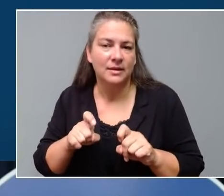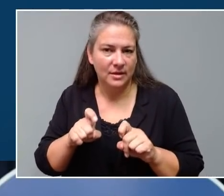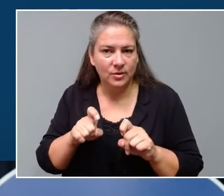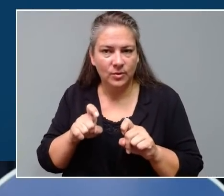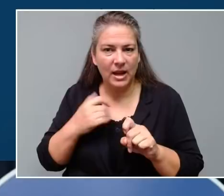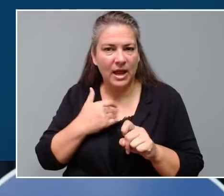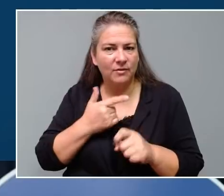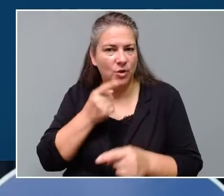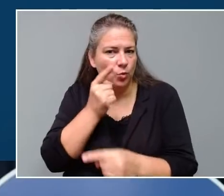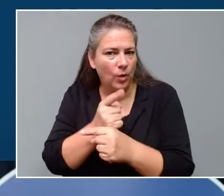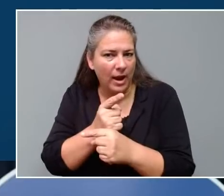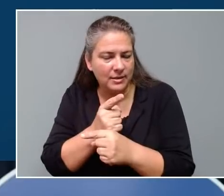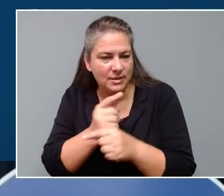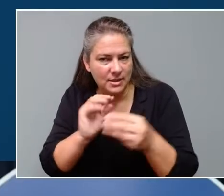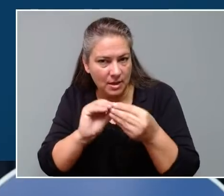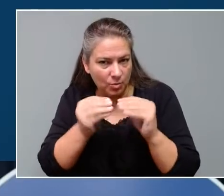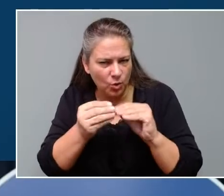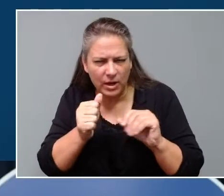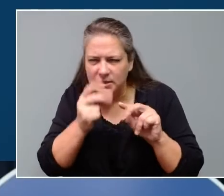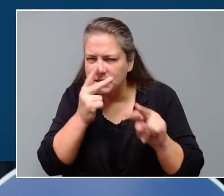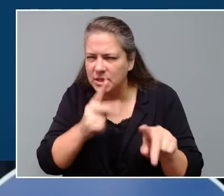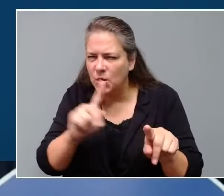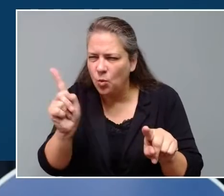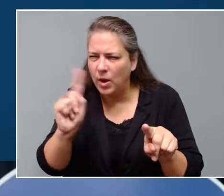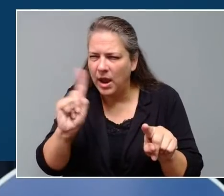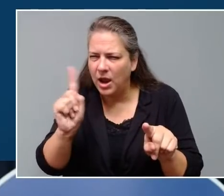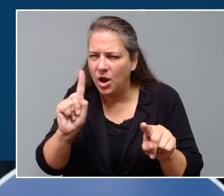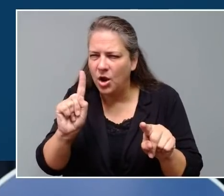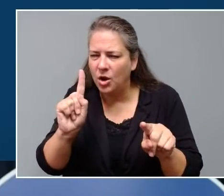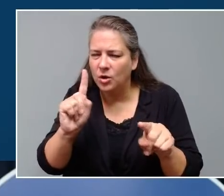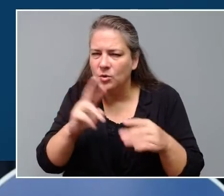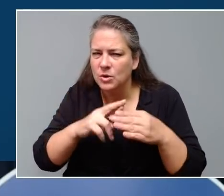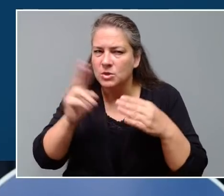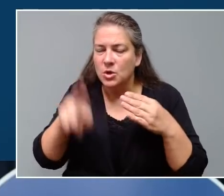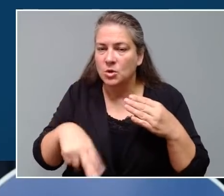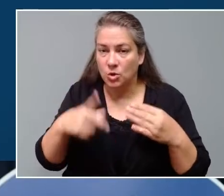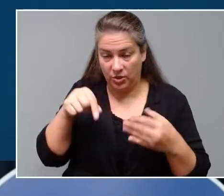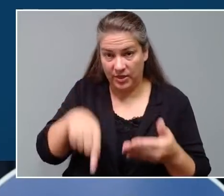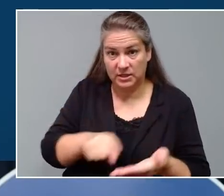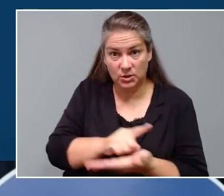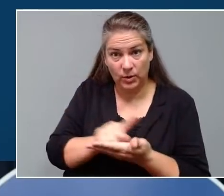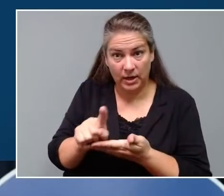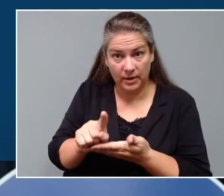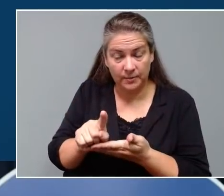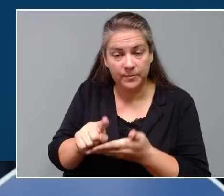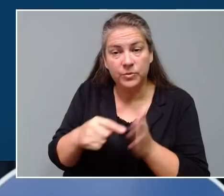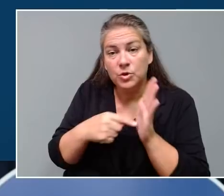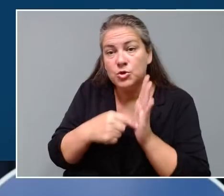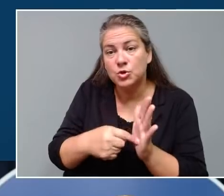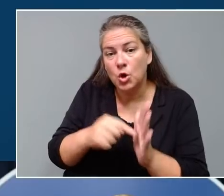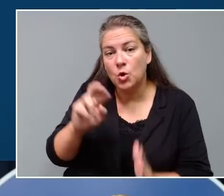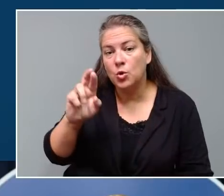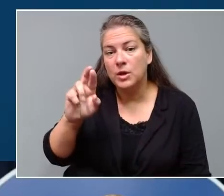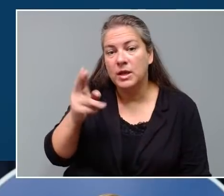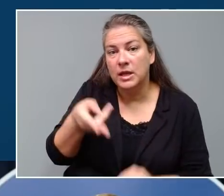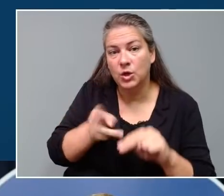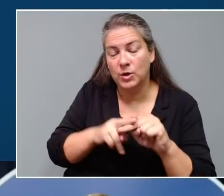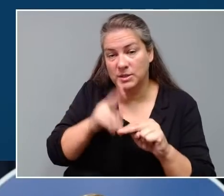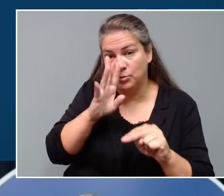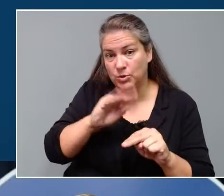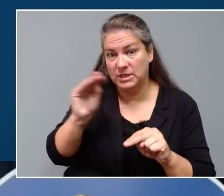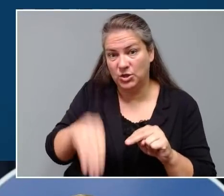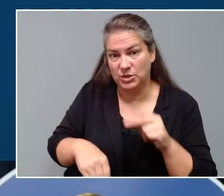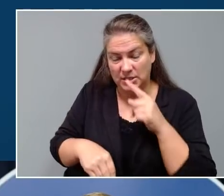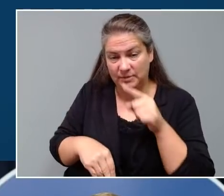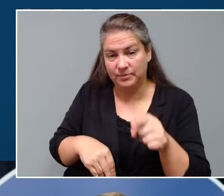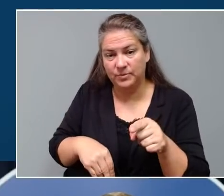will see where it goes this week. Let's show the rate of increase. As you can see there, a couple things